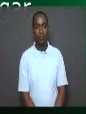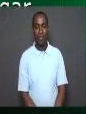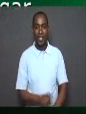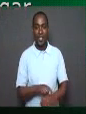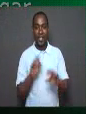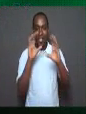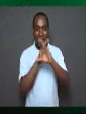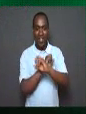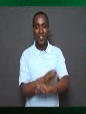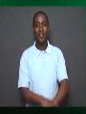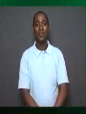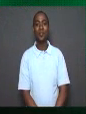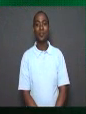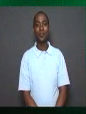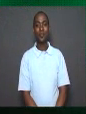Time's up.